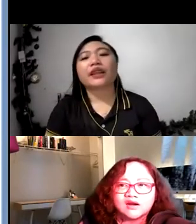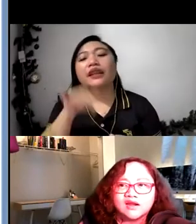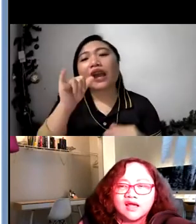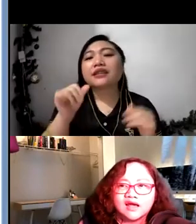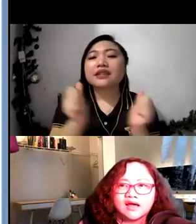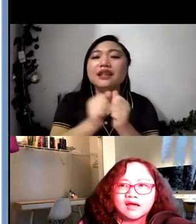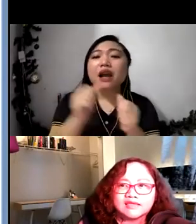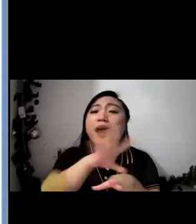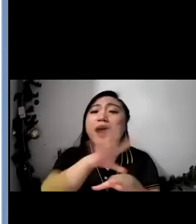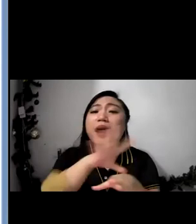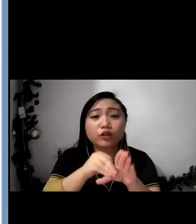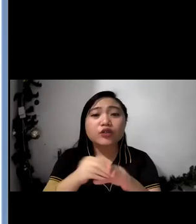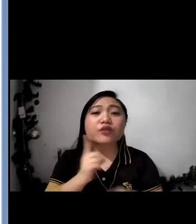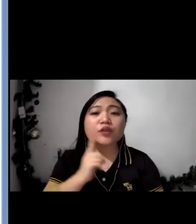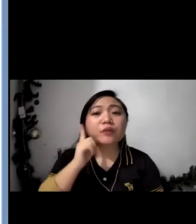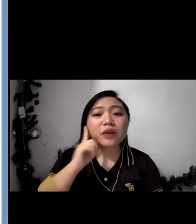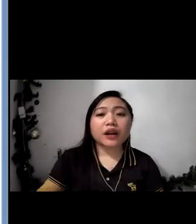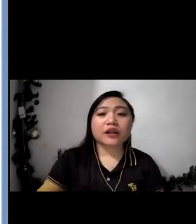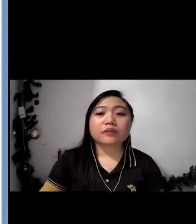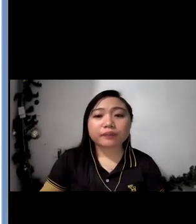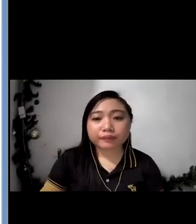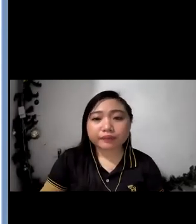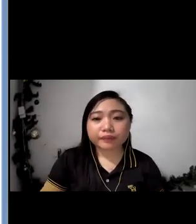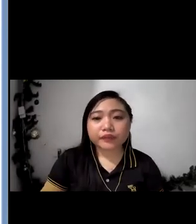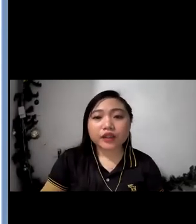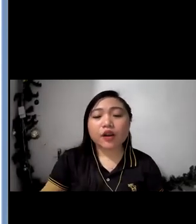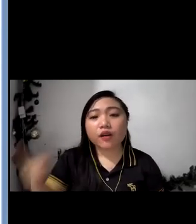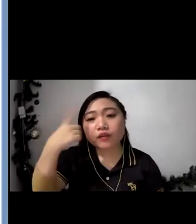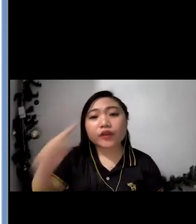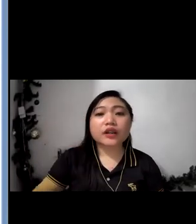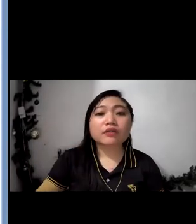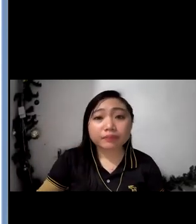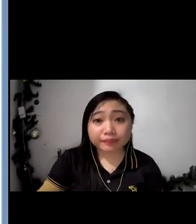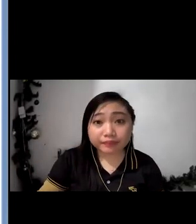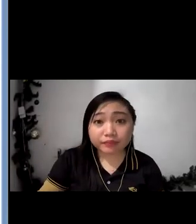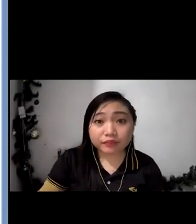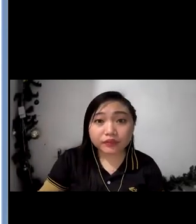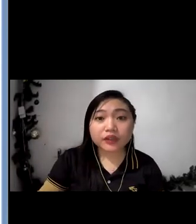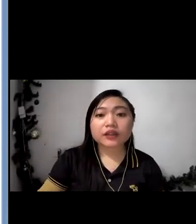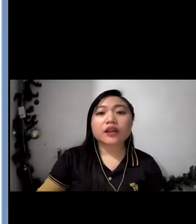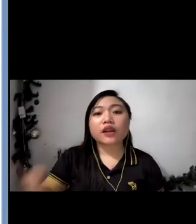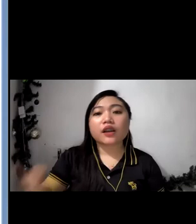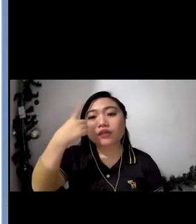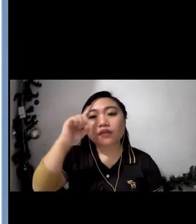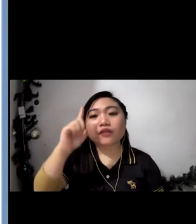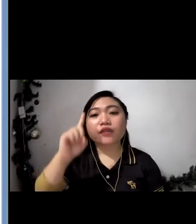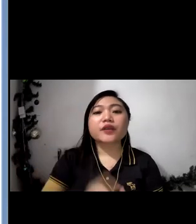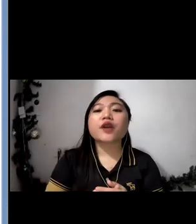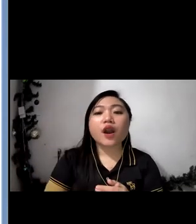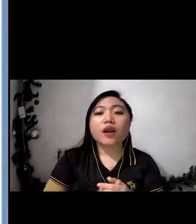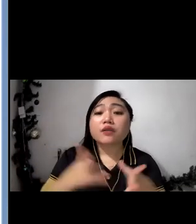are giving this webinar, no? Especially for among our targeted beneficiaries, there would always